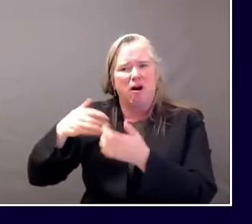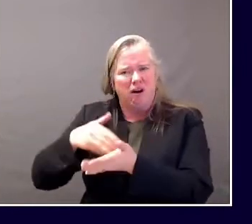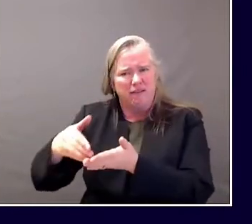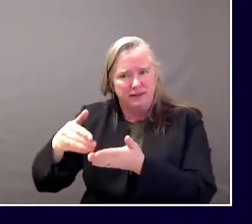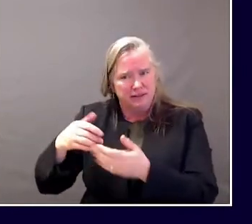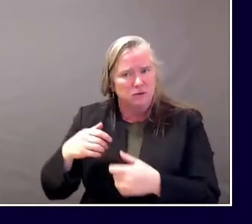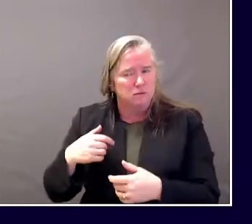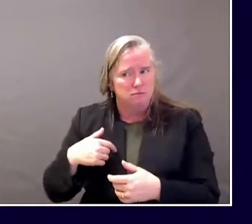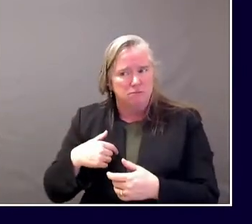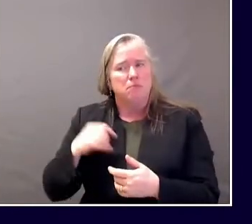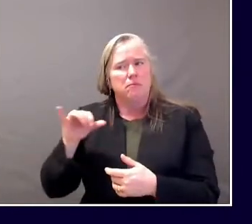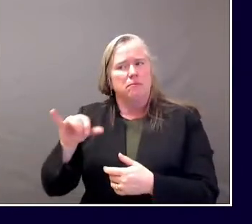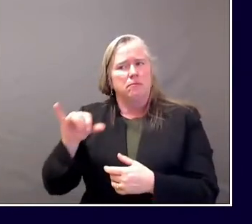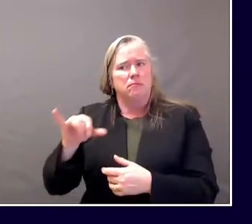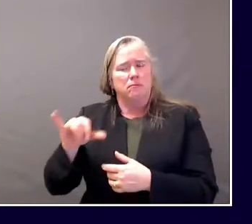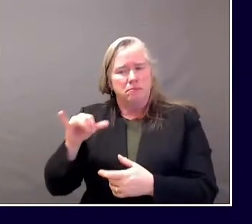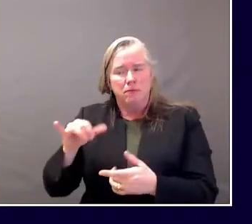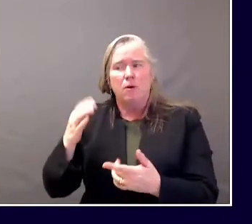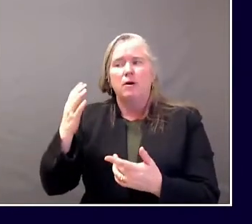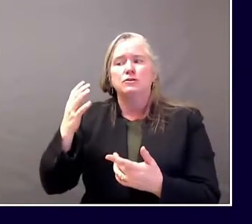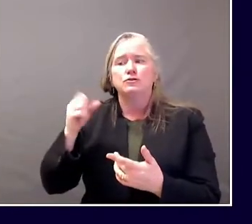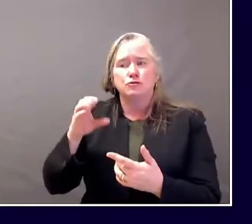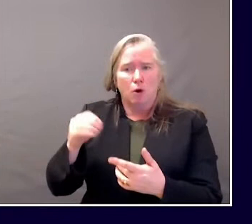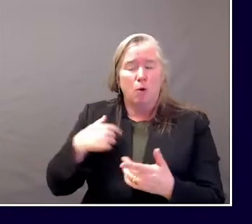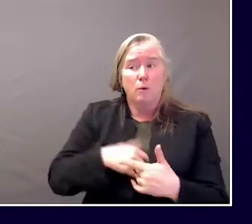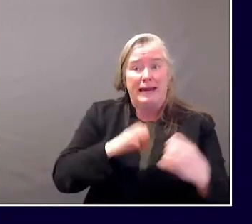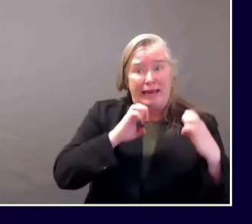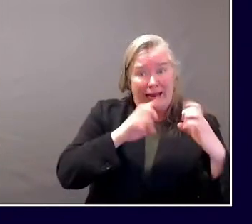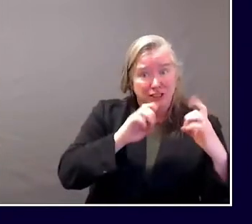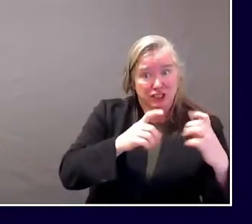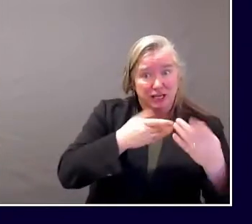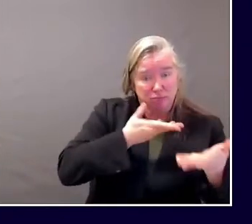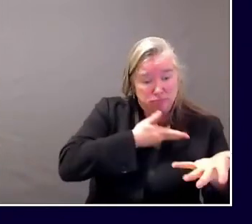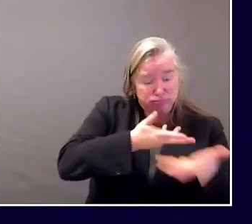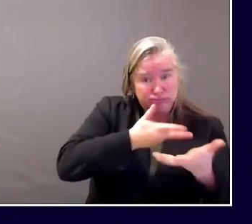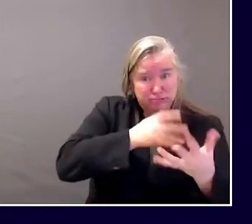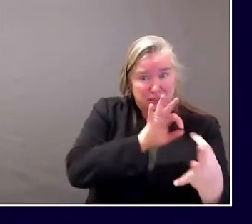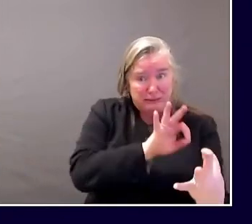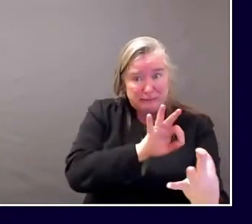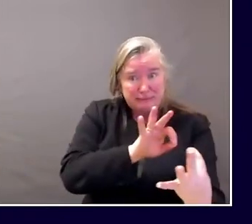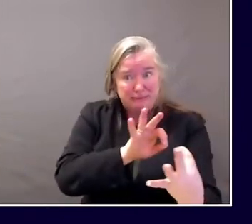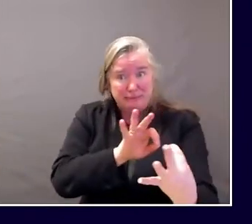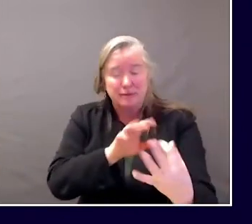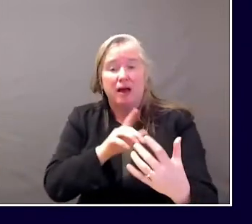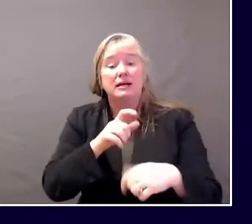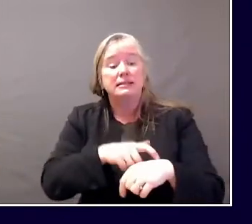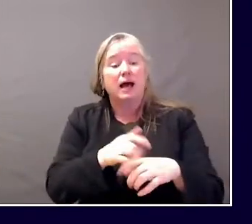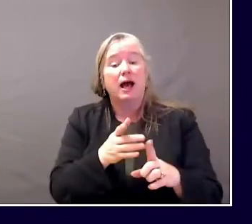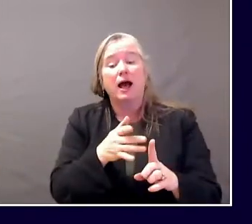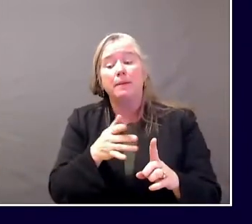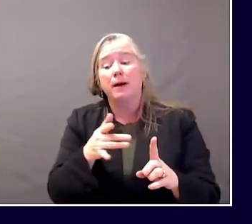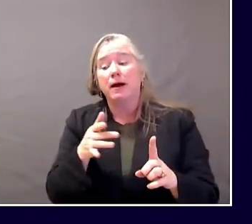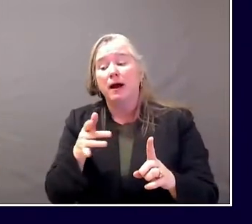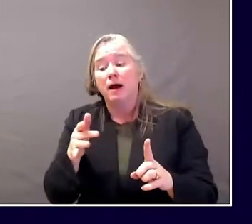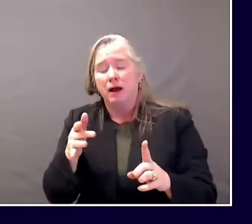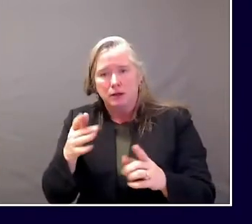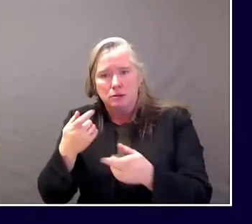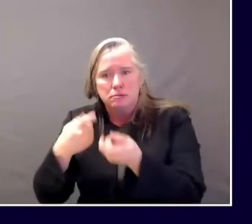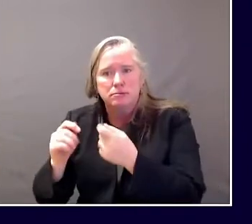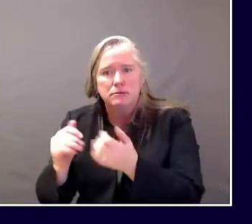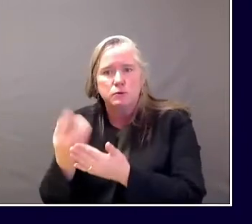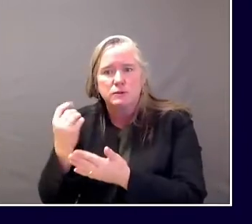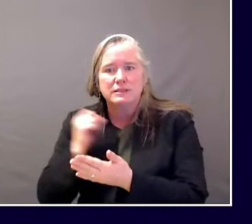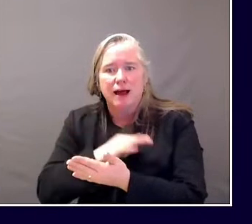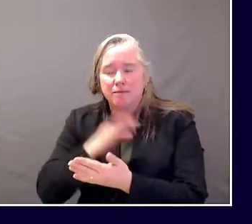summer needs to be repeated. This is why Dr. Shaw, our team, has been on the phone calls again with people doing the repeat of